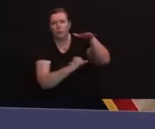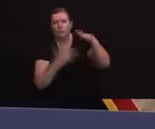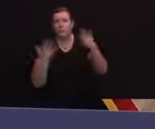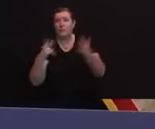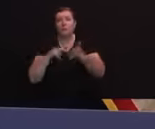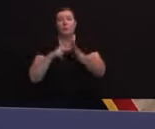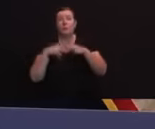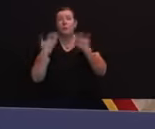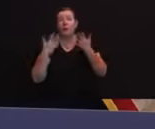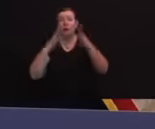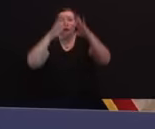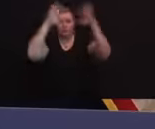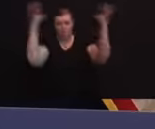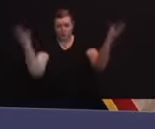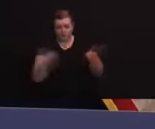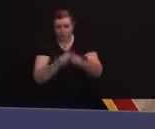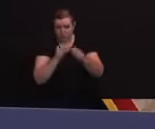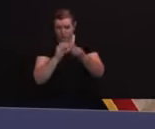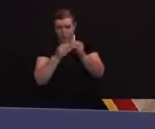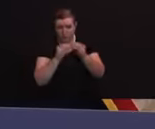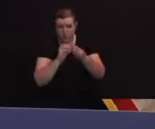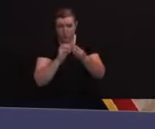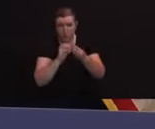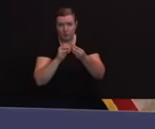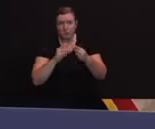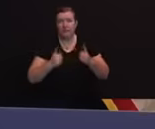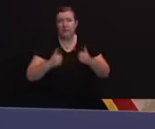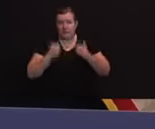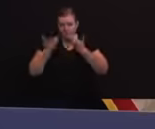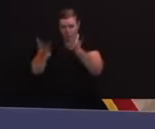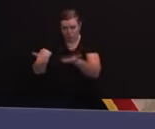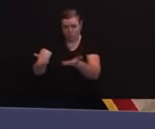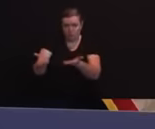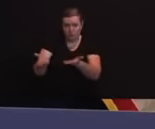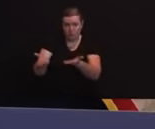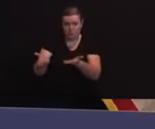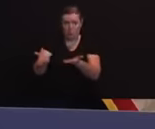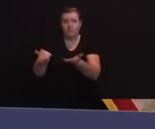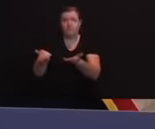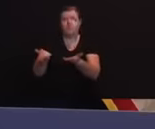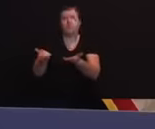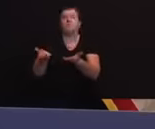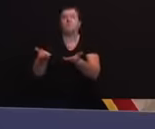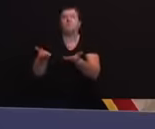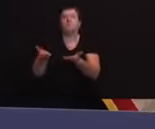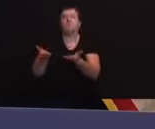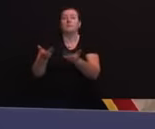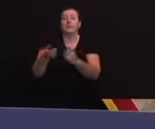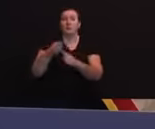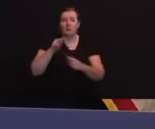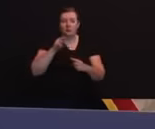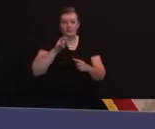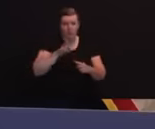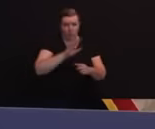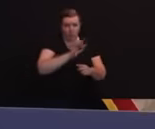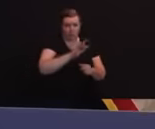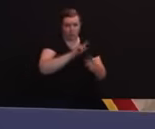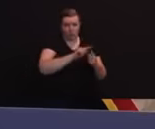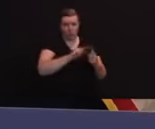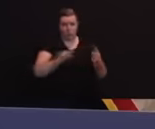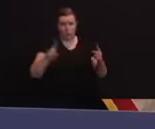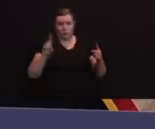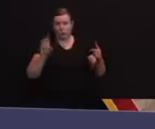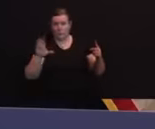census from November 25th through to December 31st. They should create